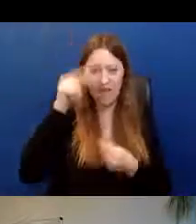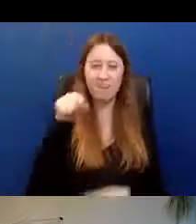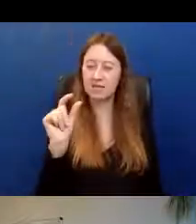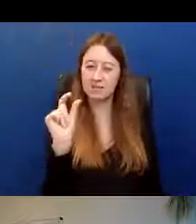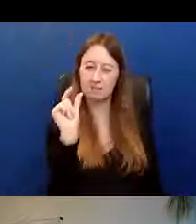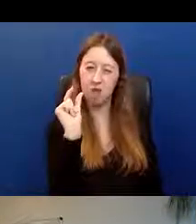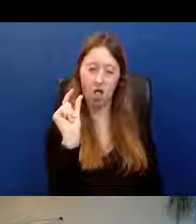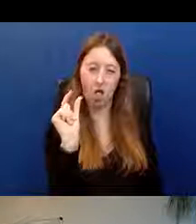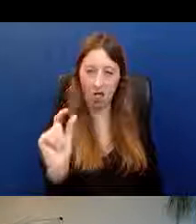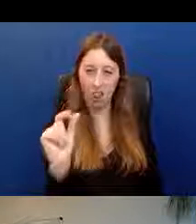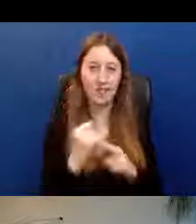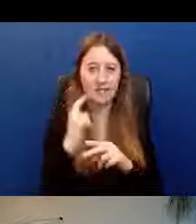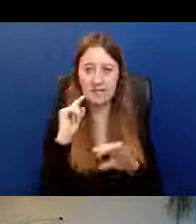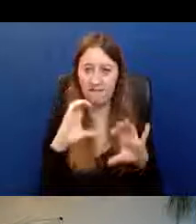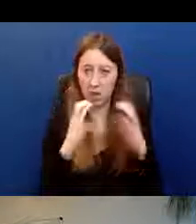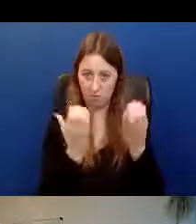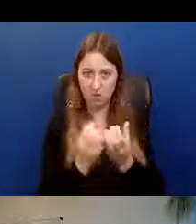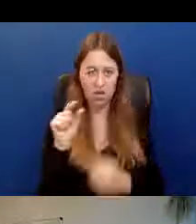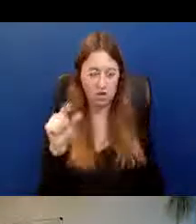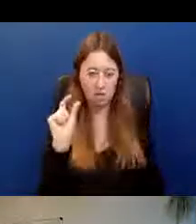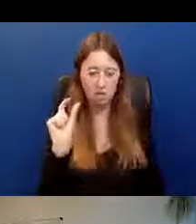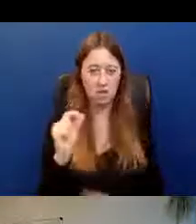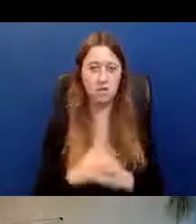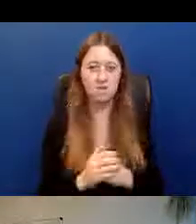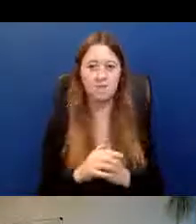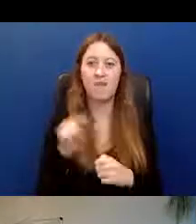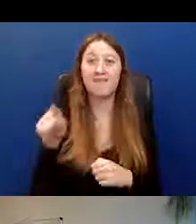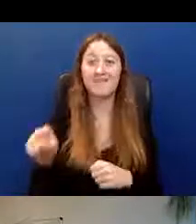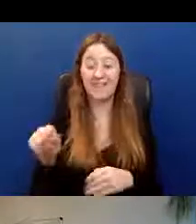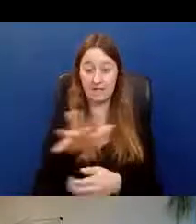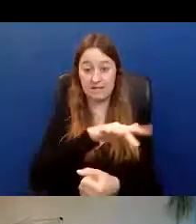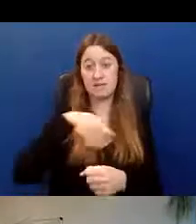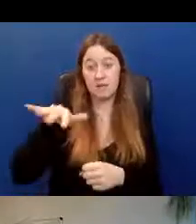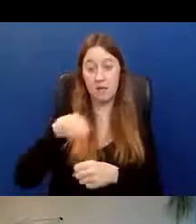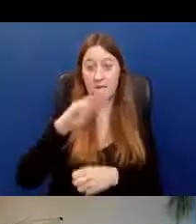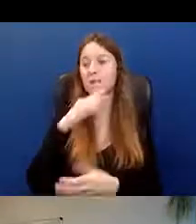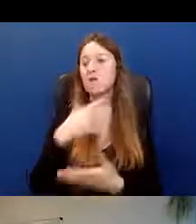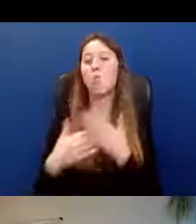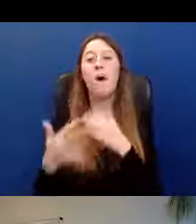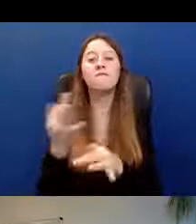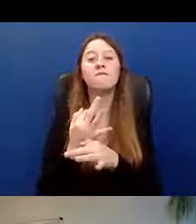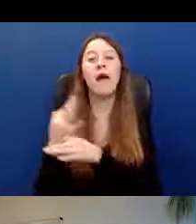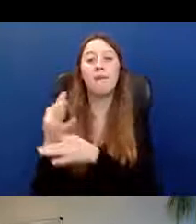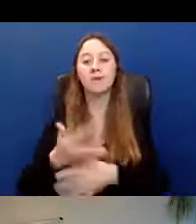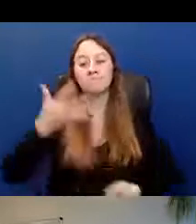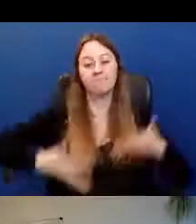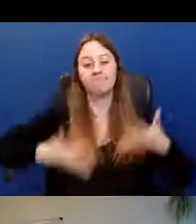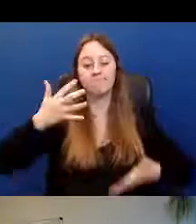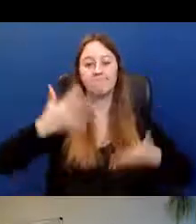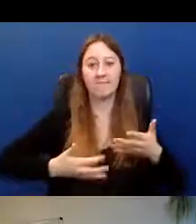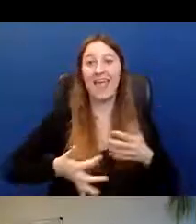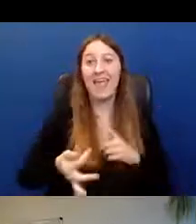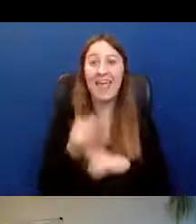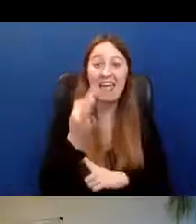community. So in these situations, families will often use sign language whether or not a child is deaf. So with